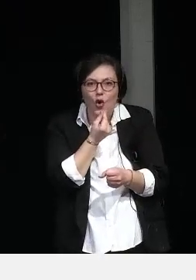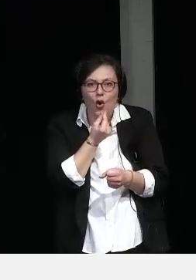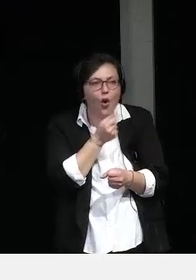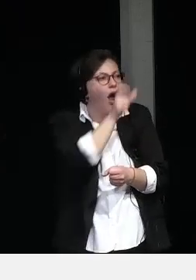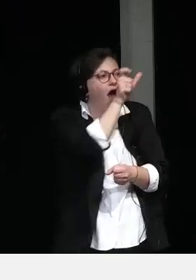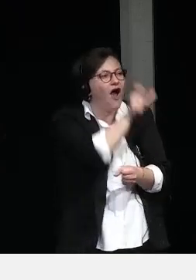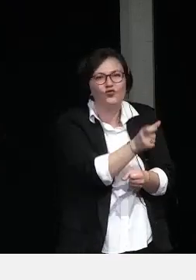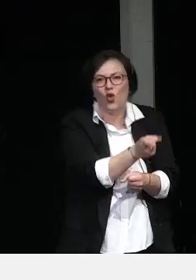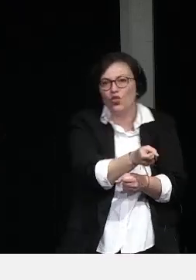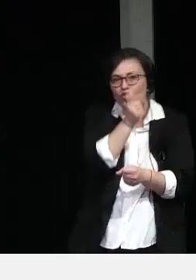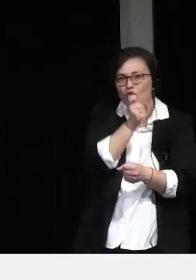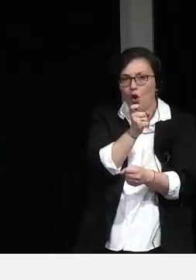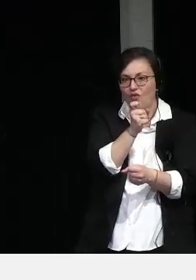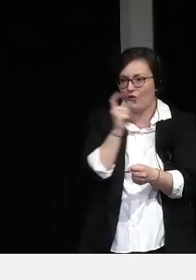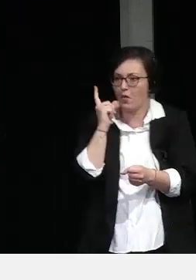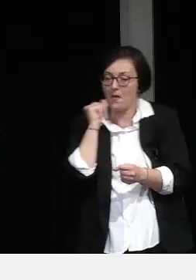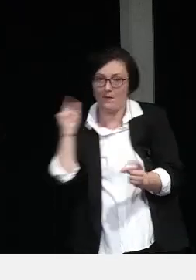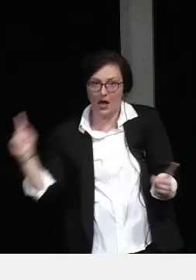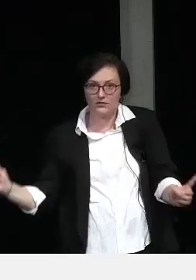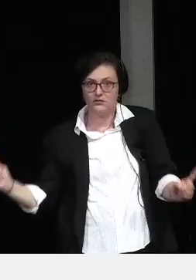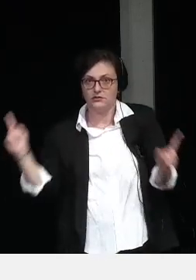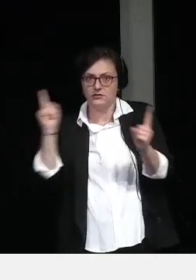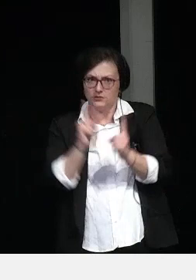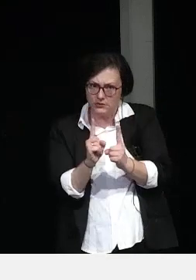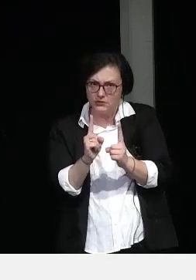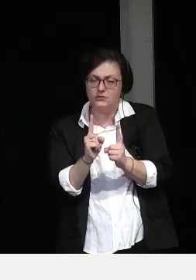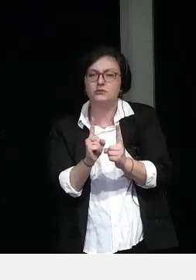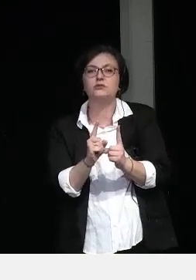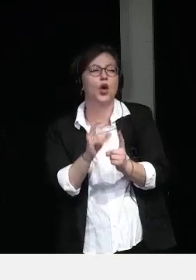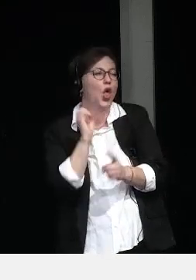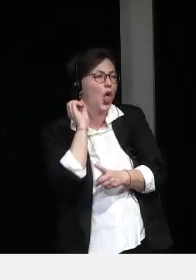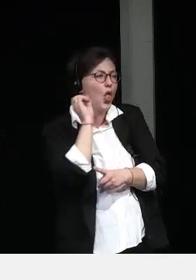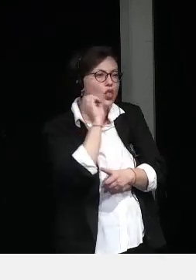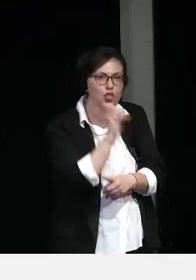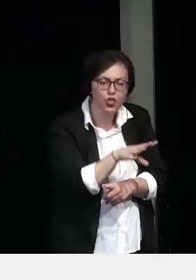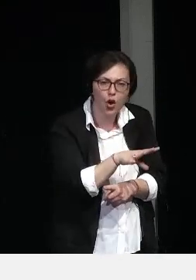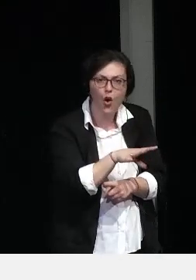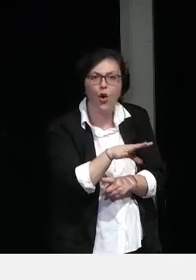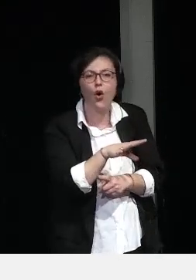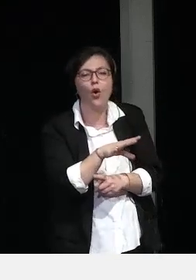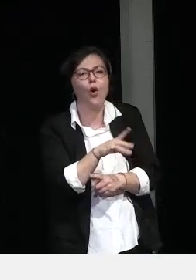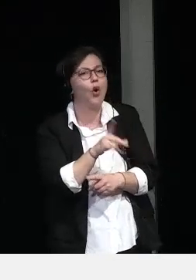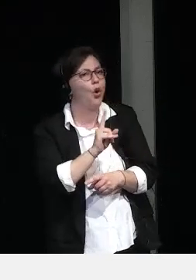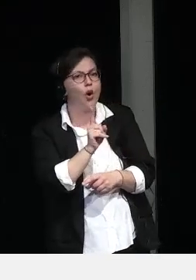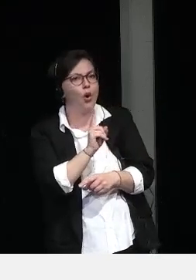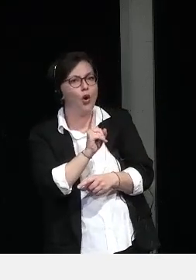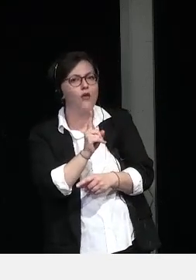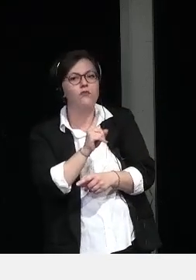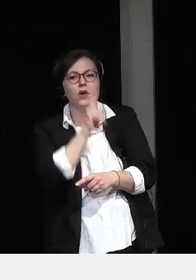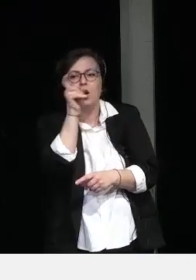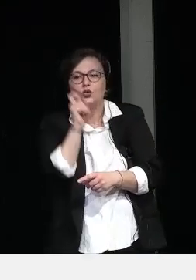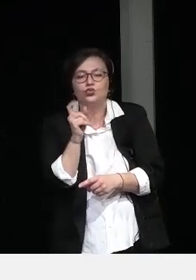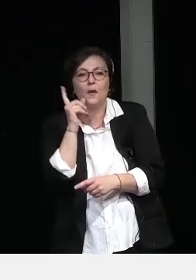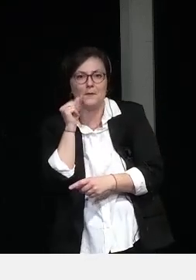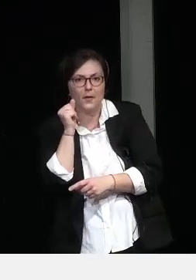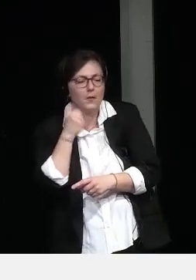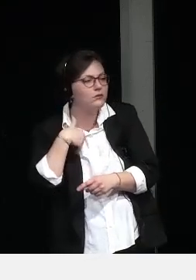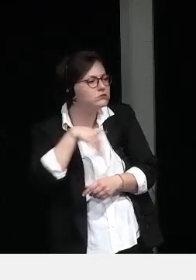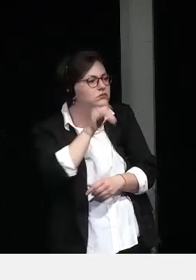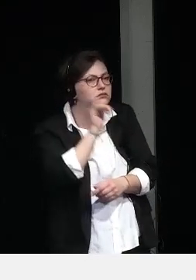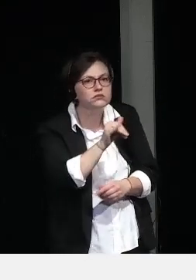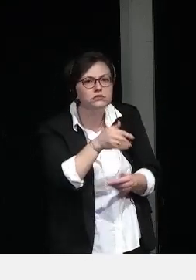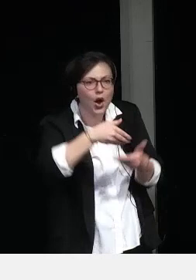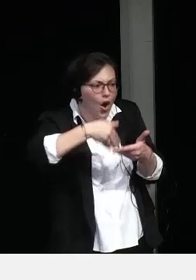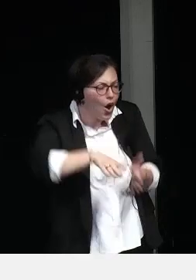It's just, you know, that you want to know the reason. And mediators are very good in doing this